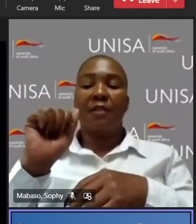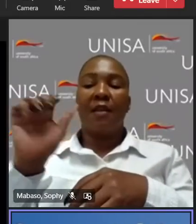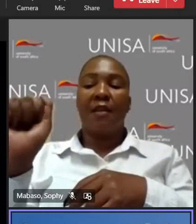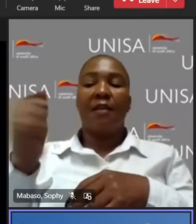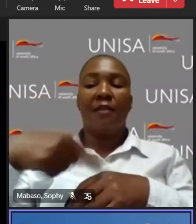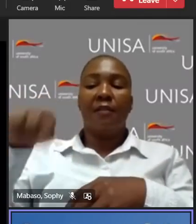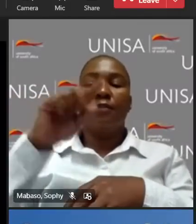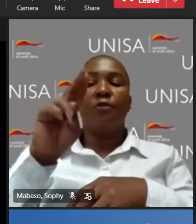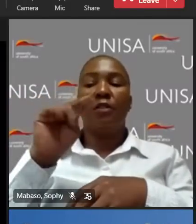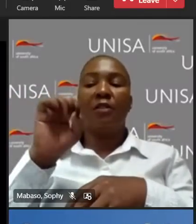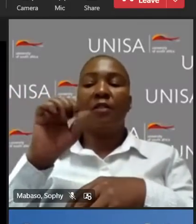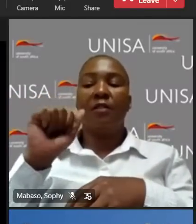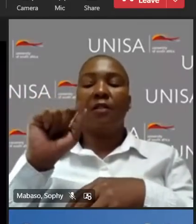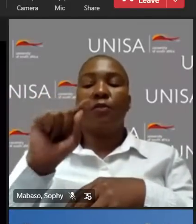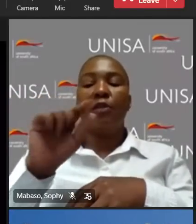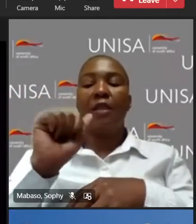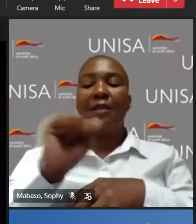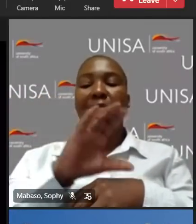dsf-nsfas@unisa.ac.za.